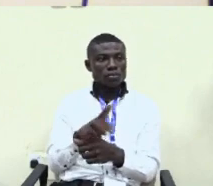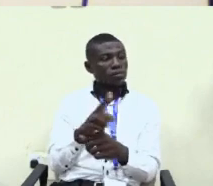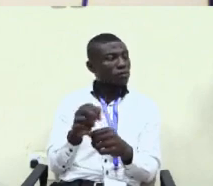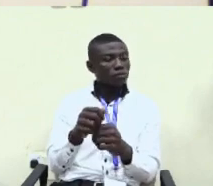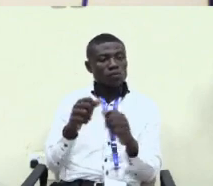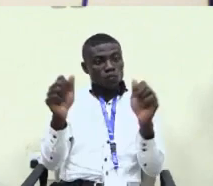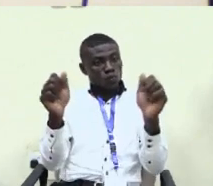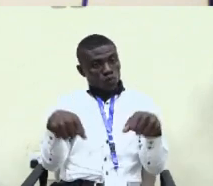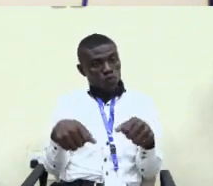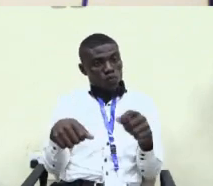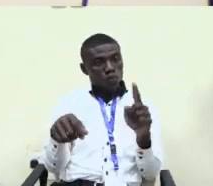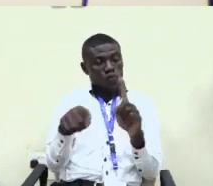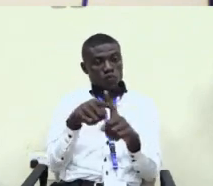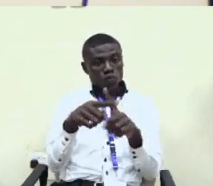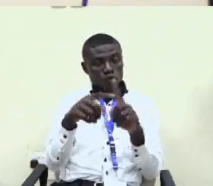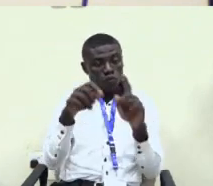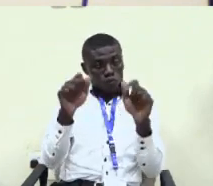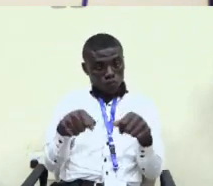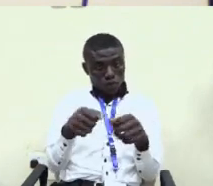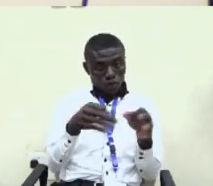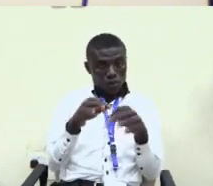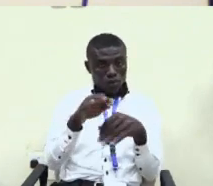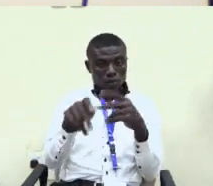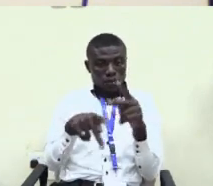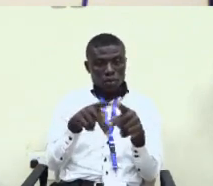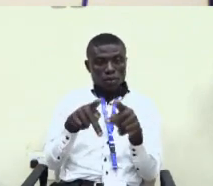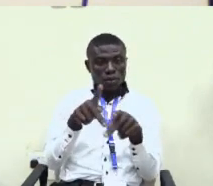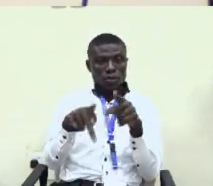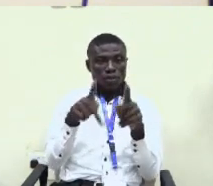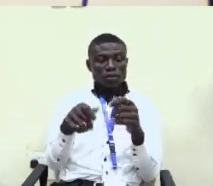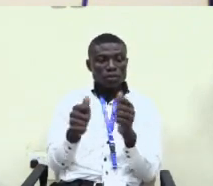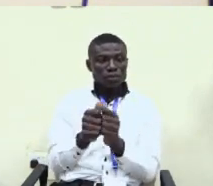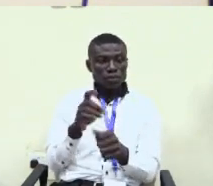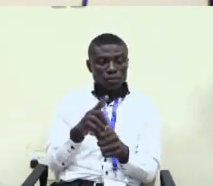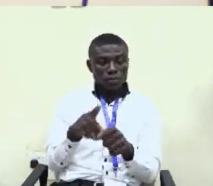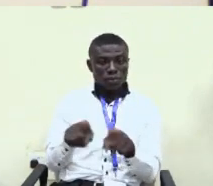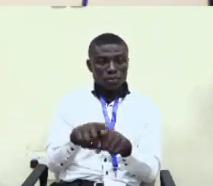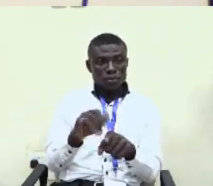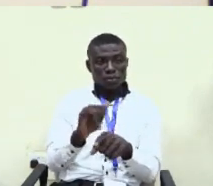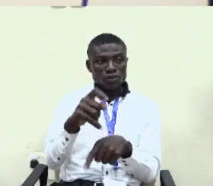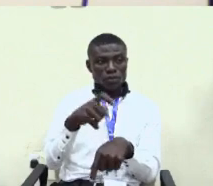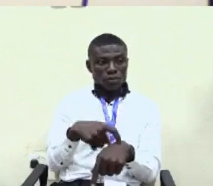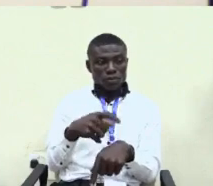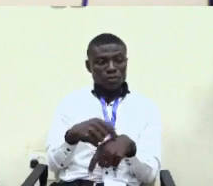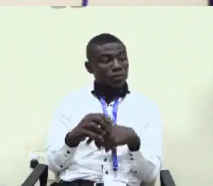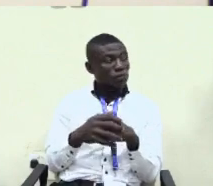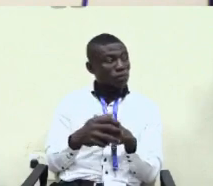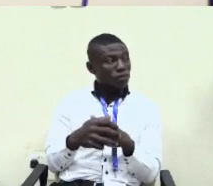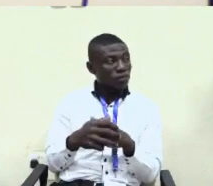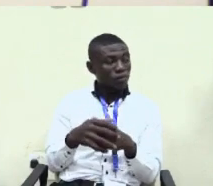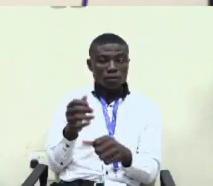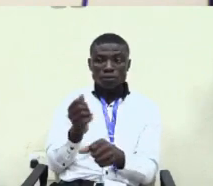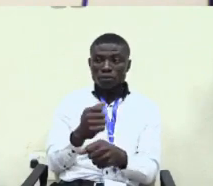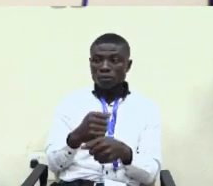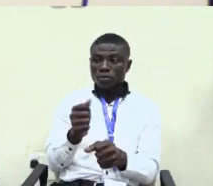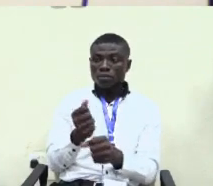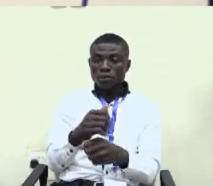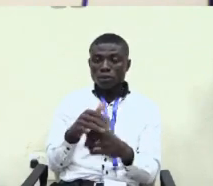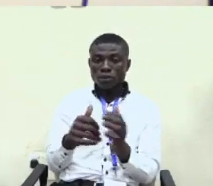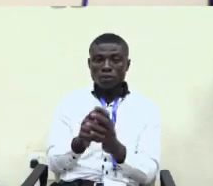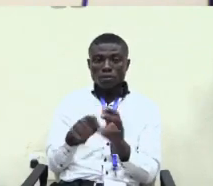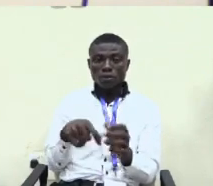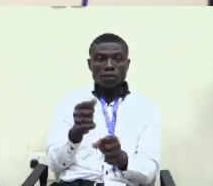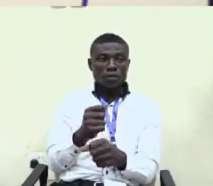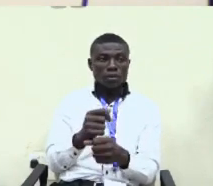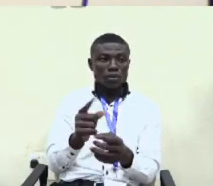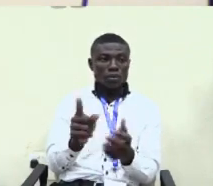the positive terminologies in describing people with disabilities, and at the same time, building capacity for